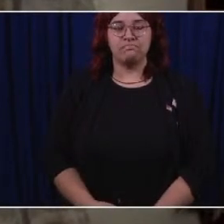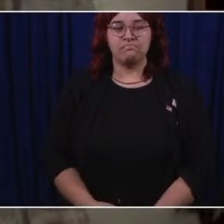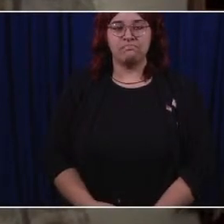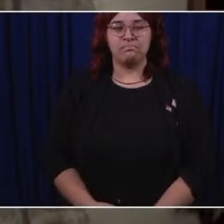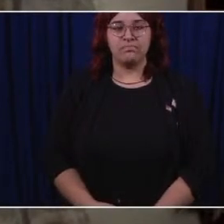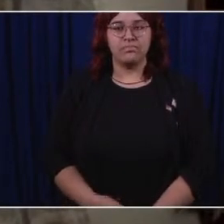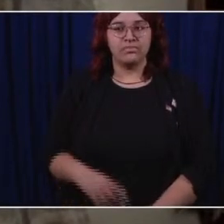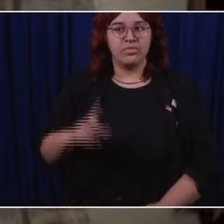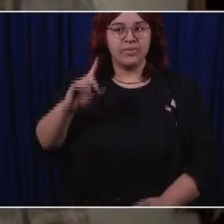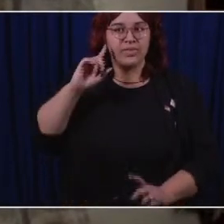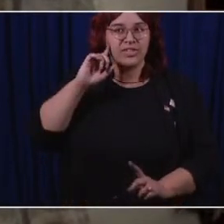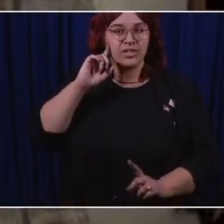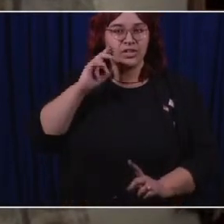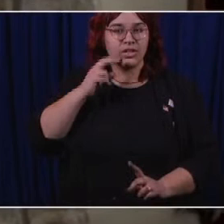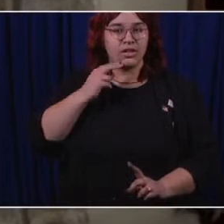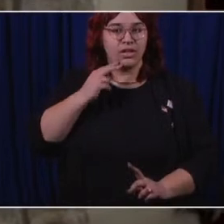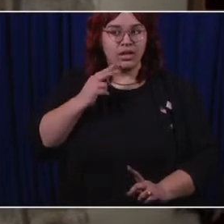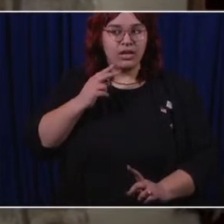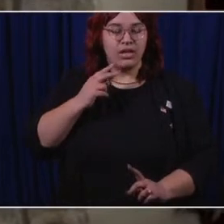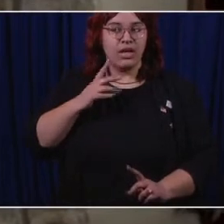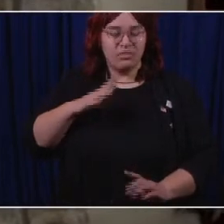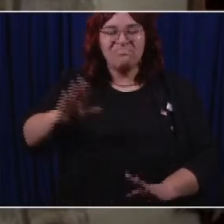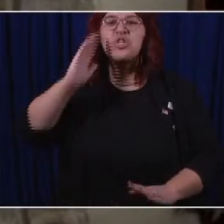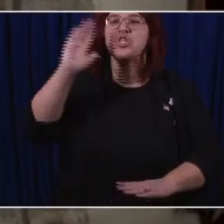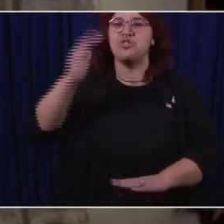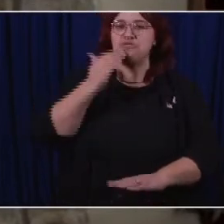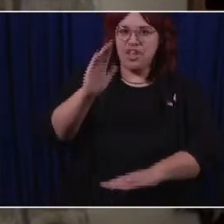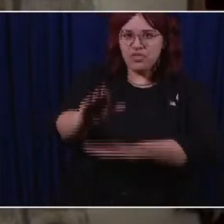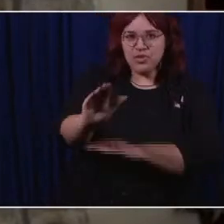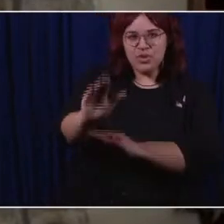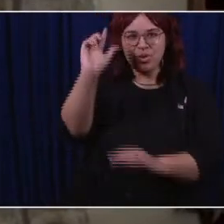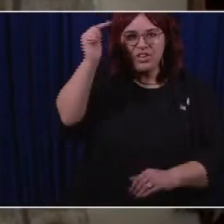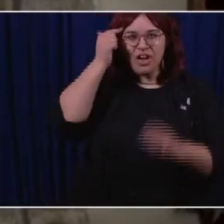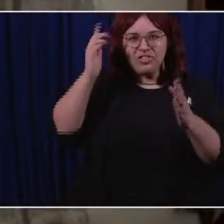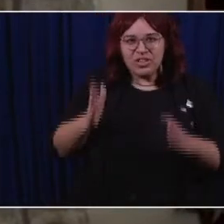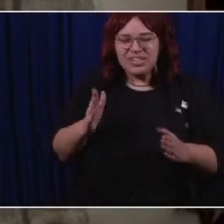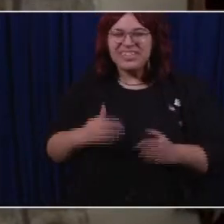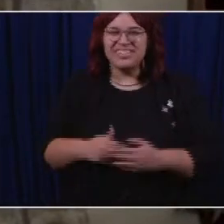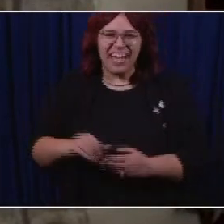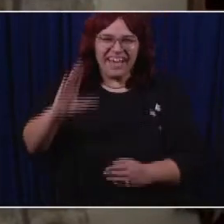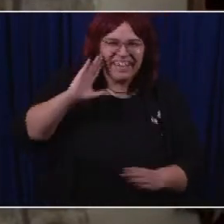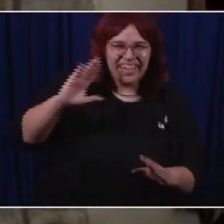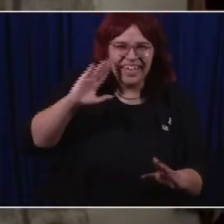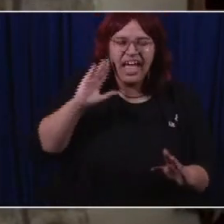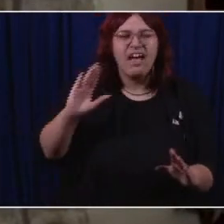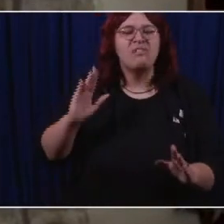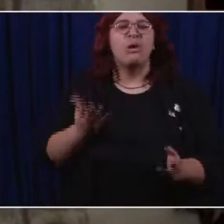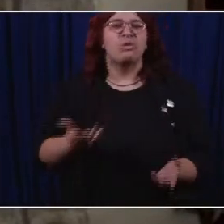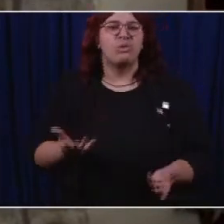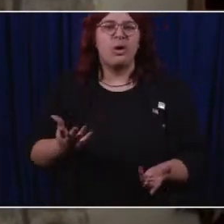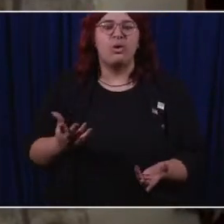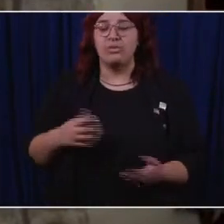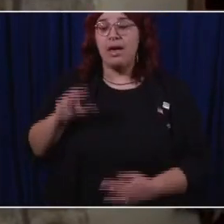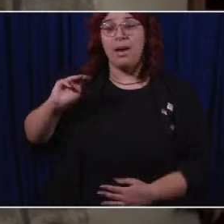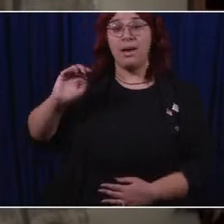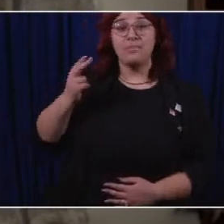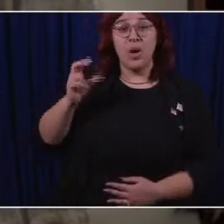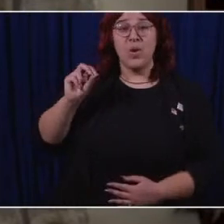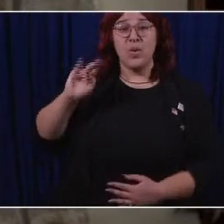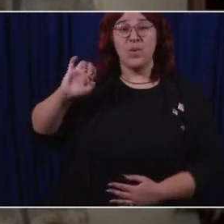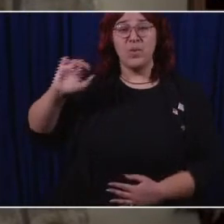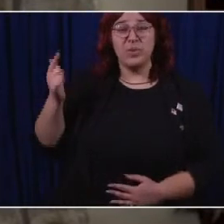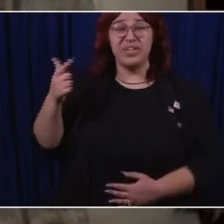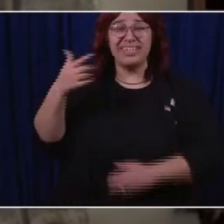Sorry. Hey, Good Justin. afternoon, Governor. Hey. Hey. Afternoon. School employees in Mahoning County began getting